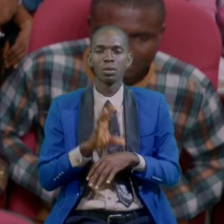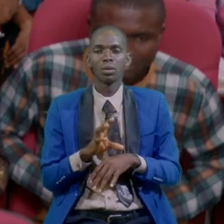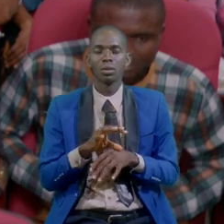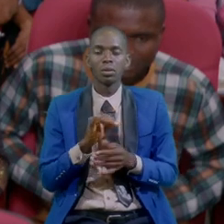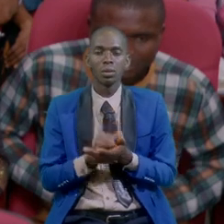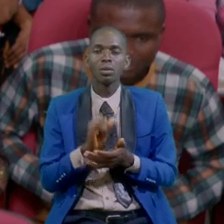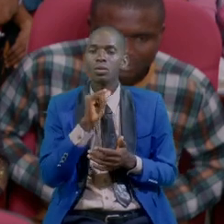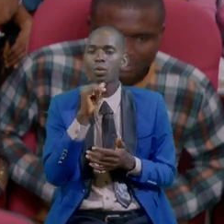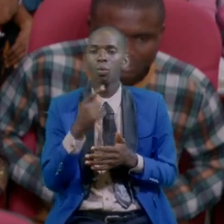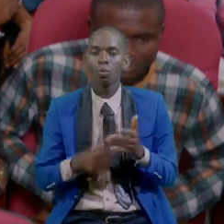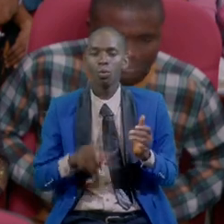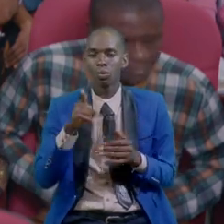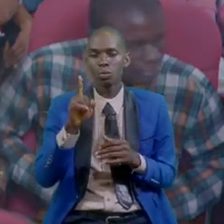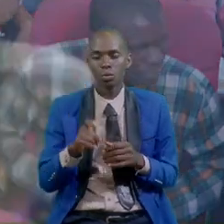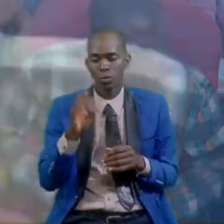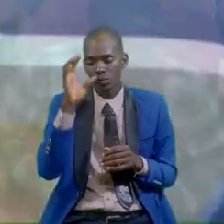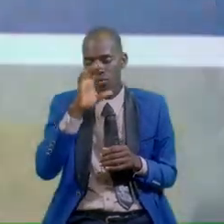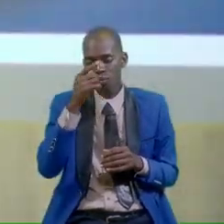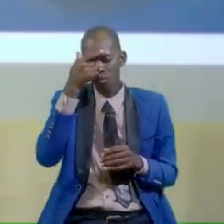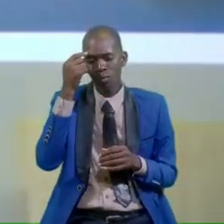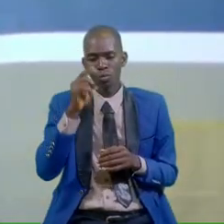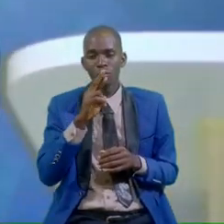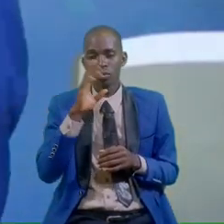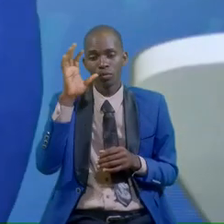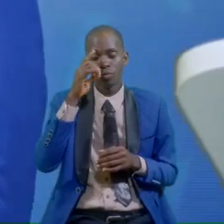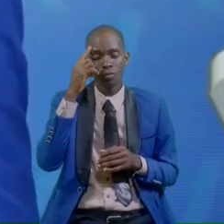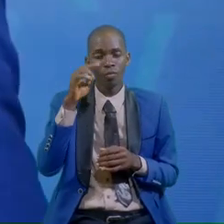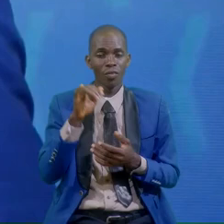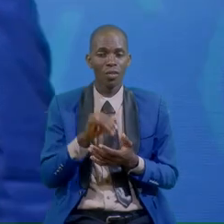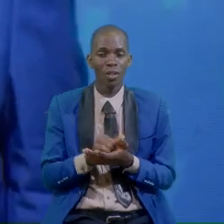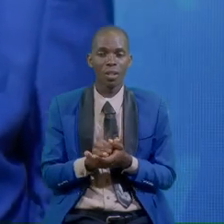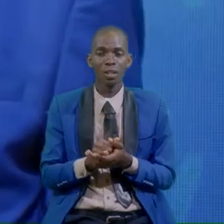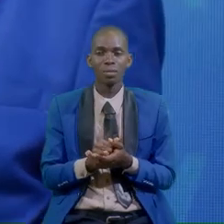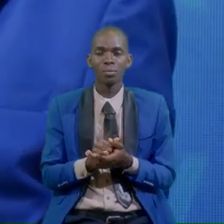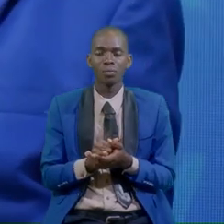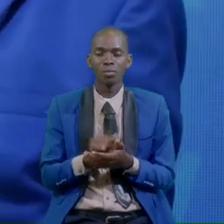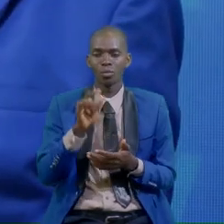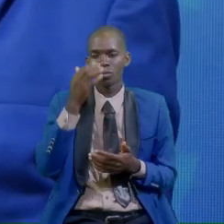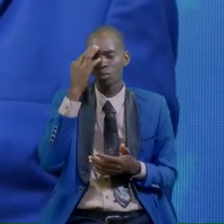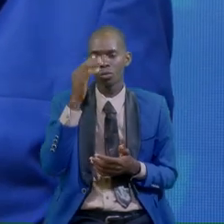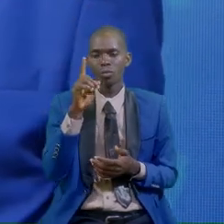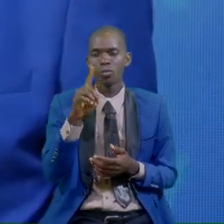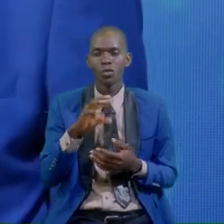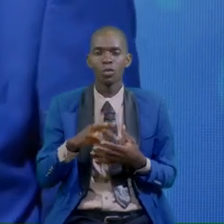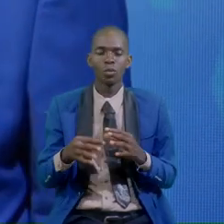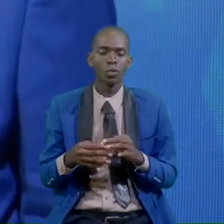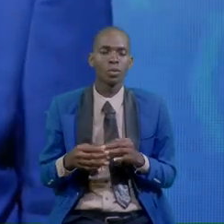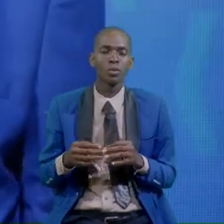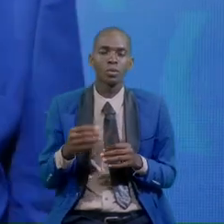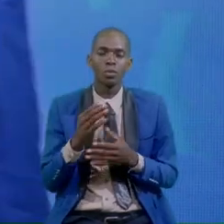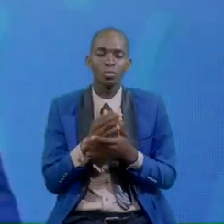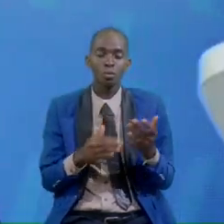seek. And because they're seeking that, you know the story. Some of them go to